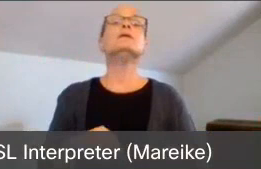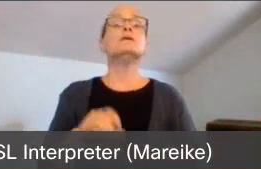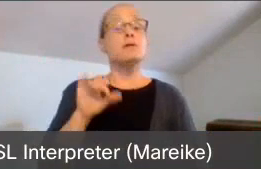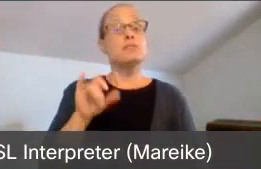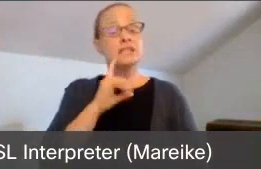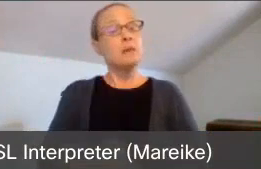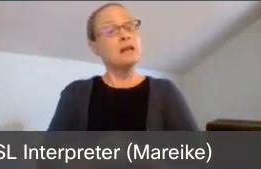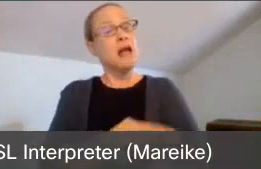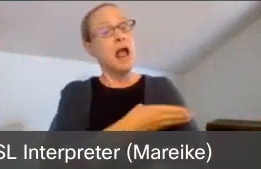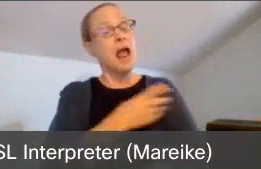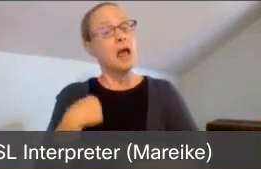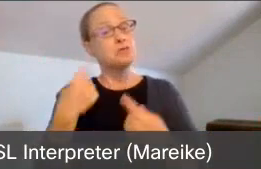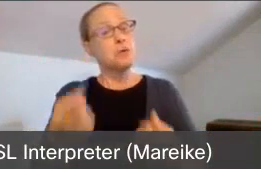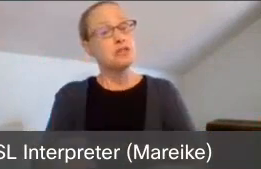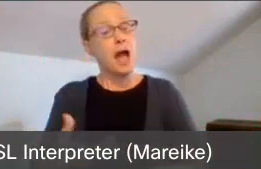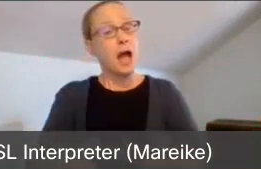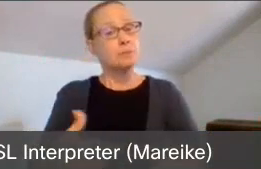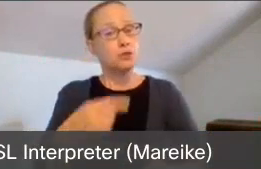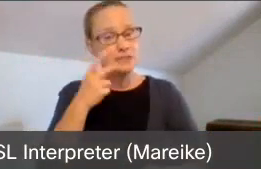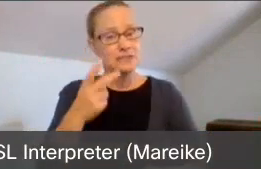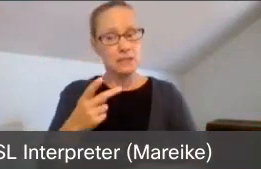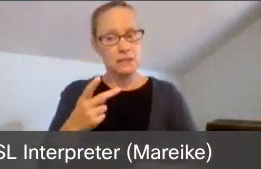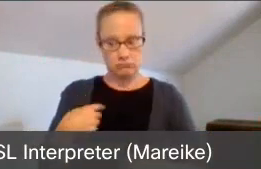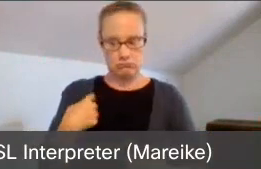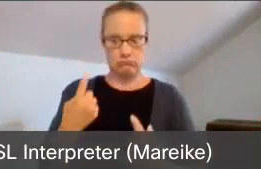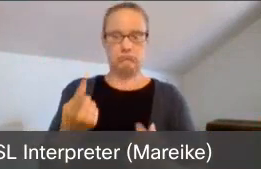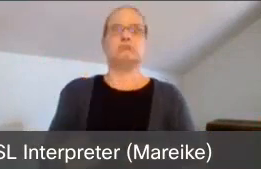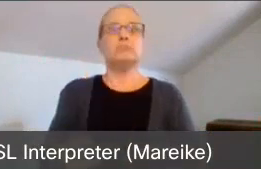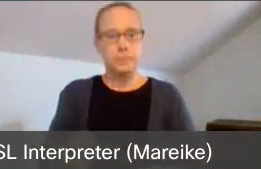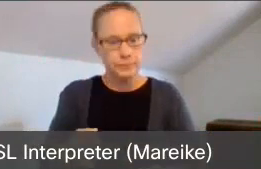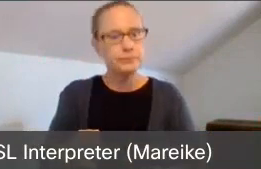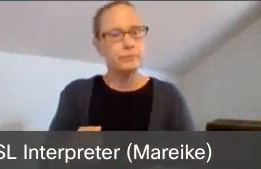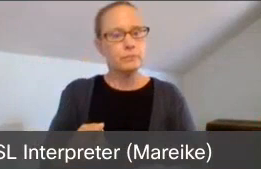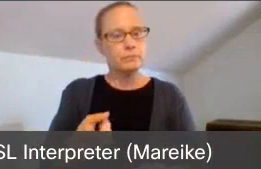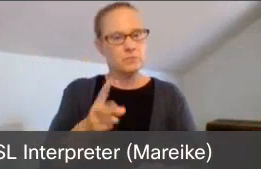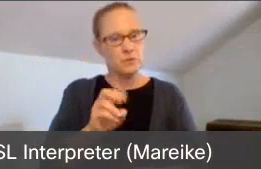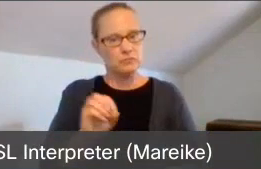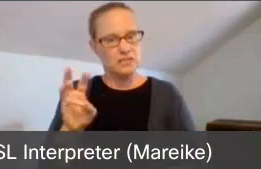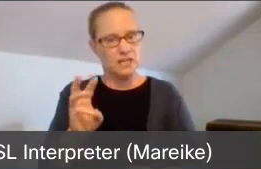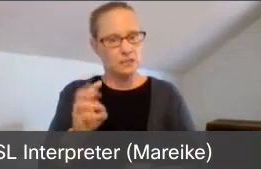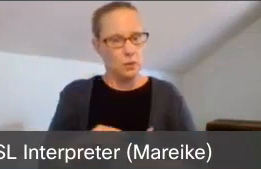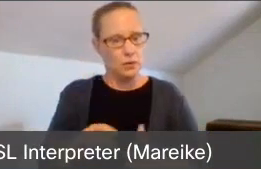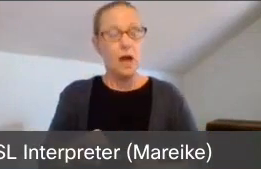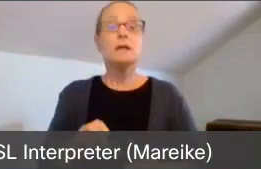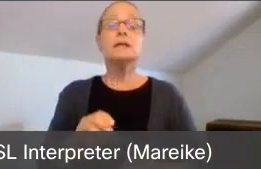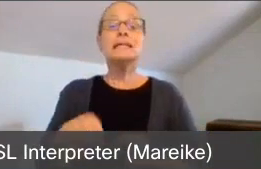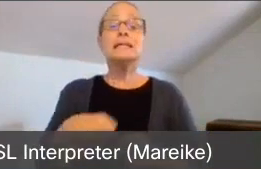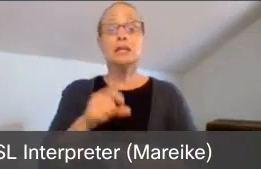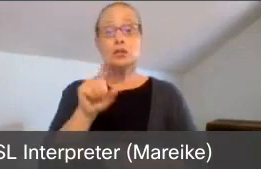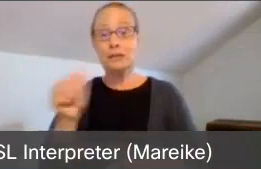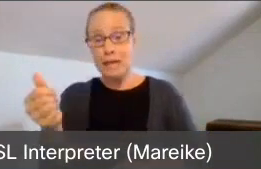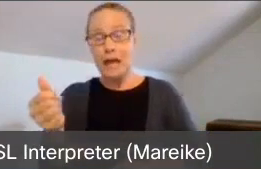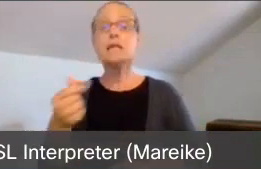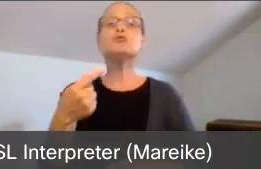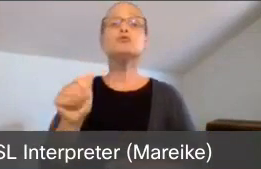you'll see over the course of the years what we've done with that. In 2010, Georgia went